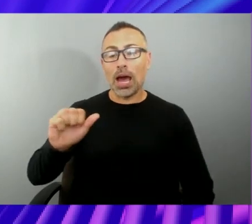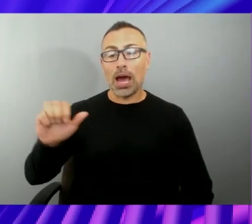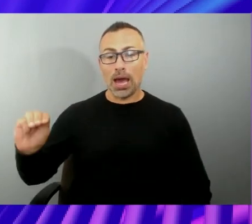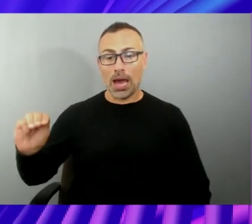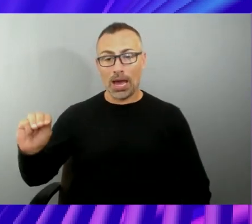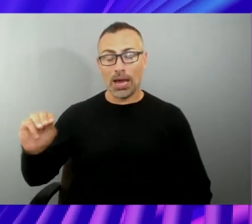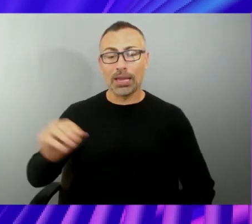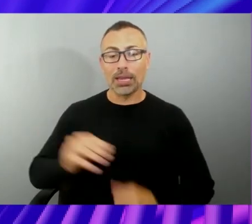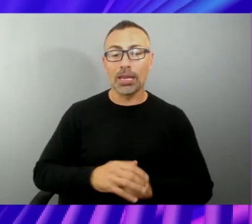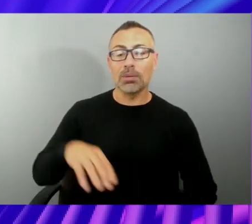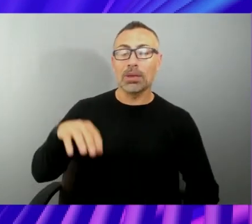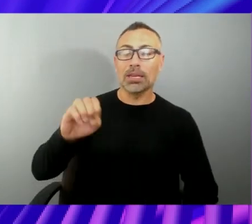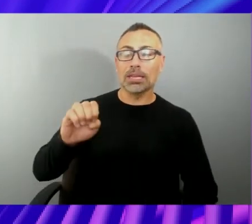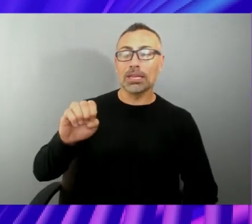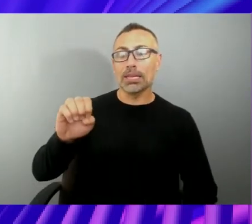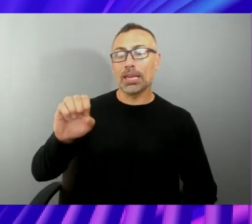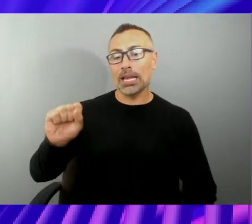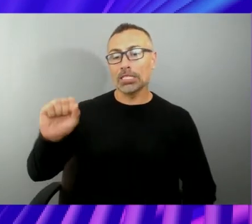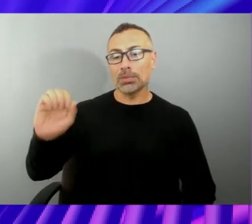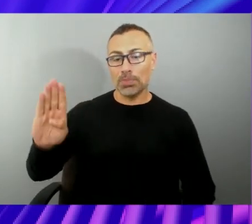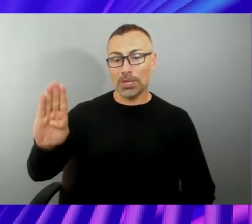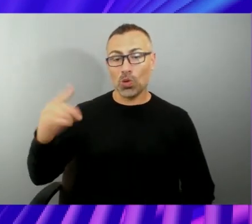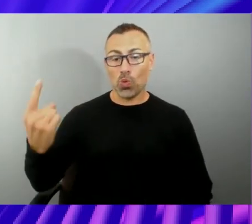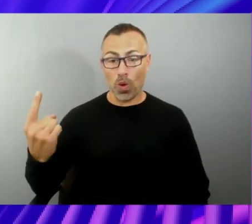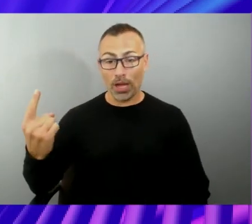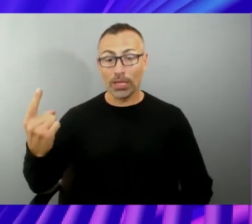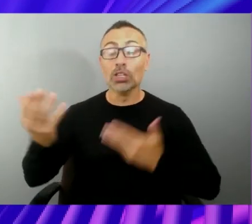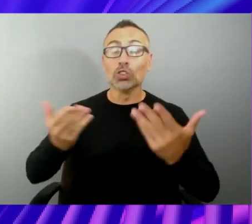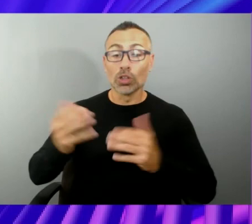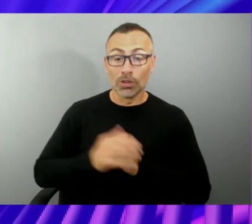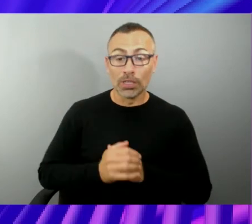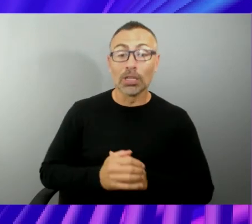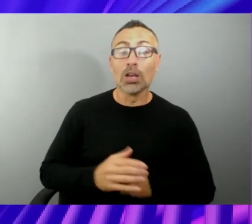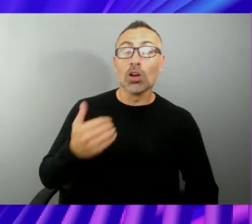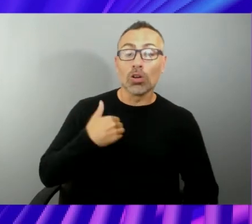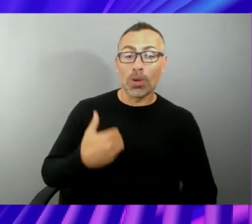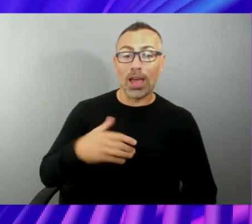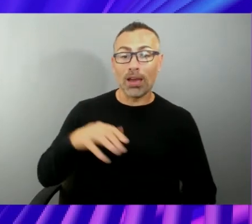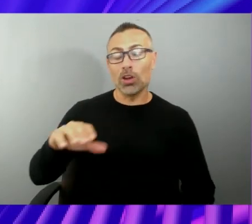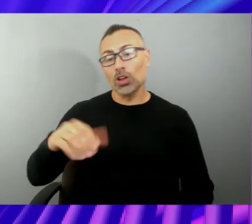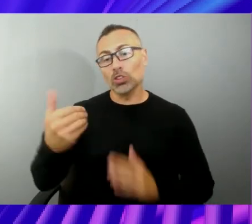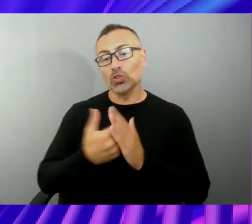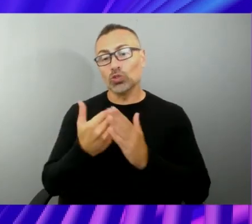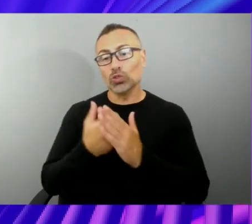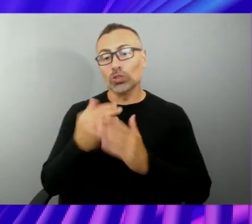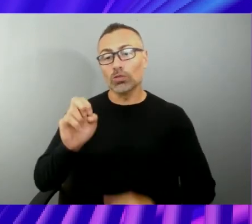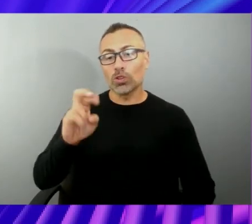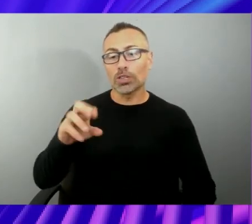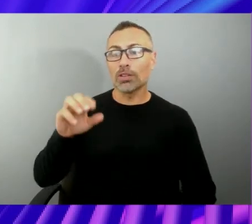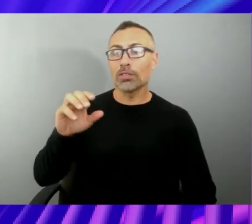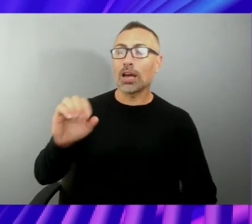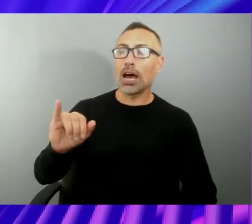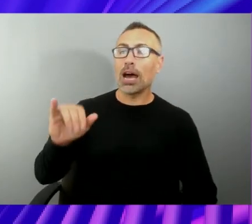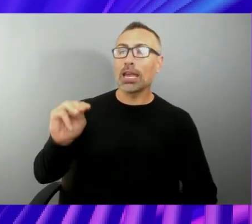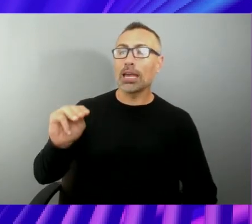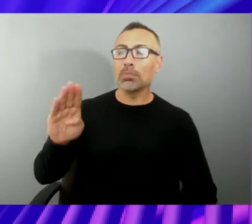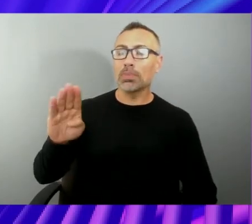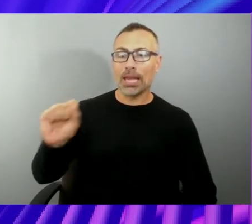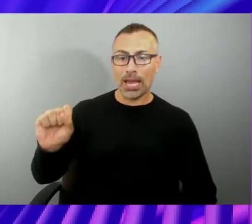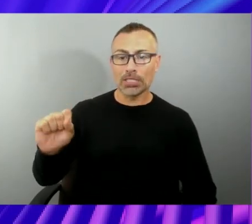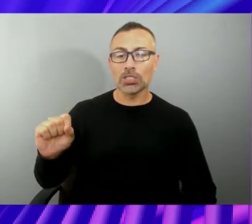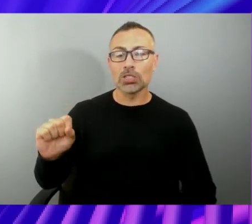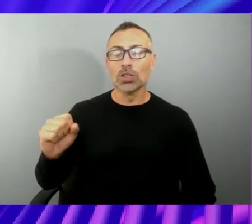IMDSv1 service. Correct, we do have a newer version of the IMDSv service, which is IMDSv2, and that